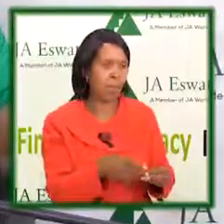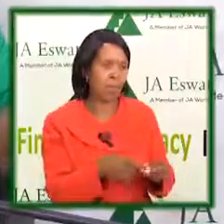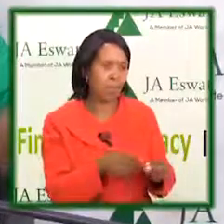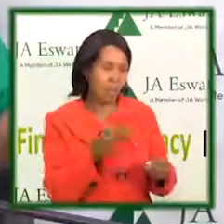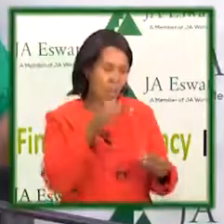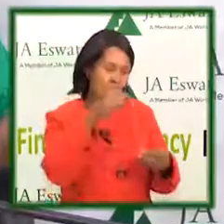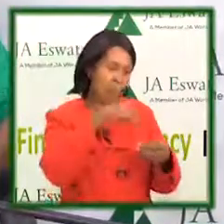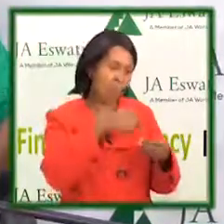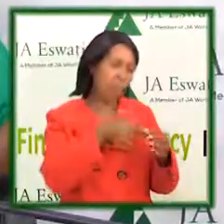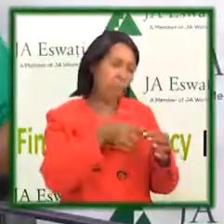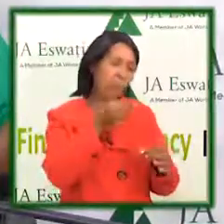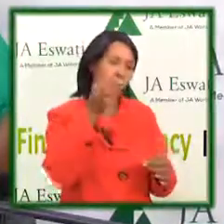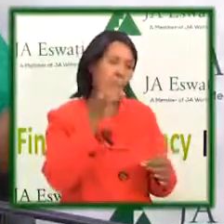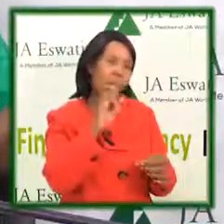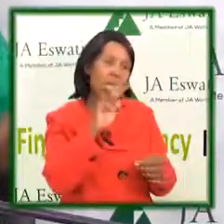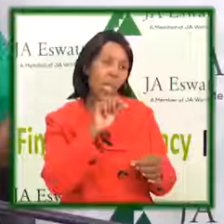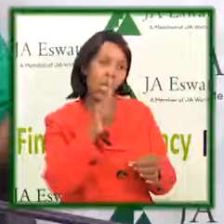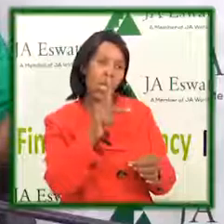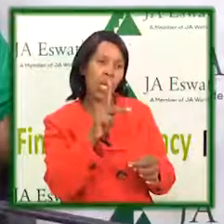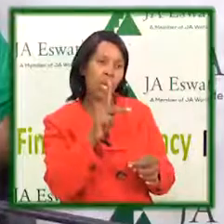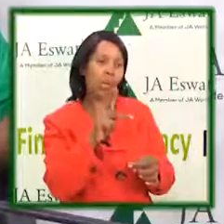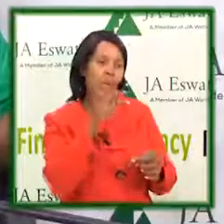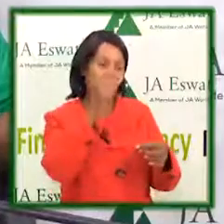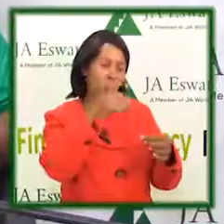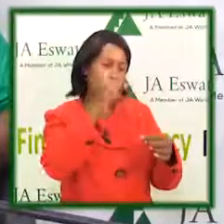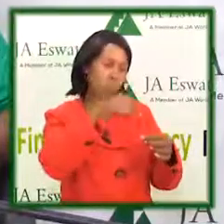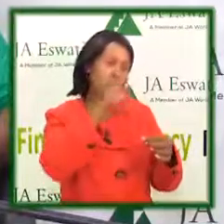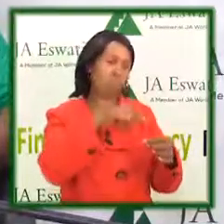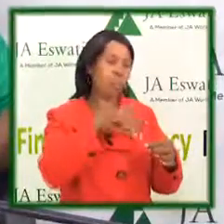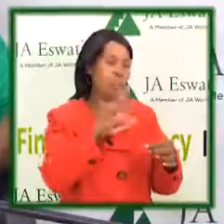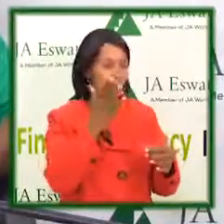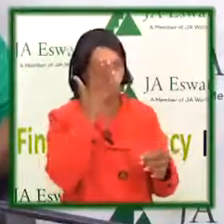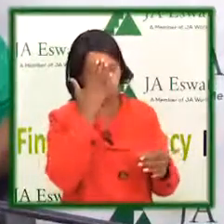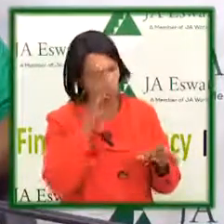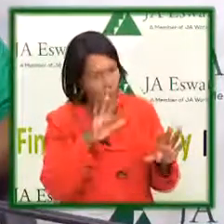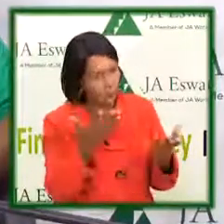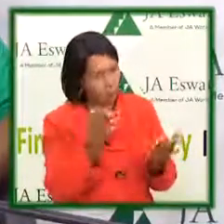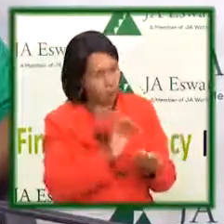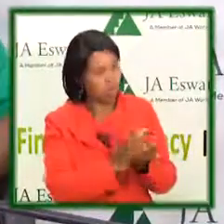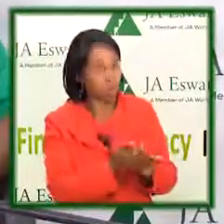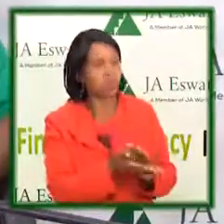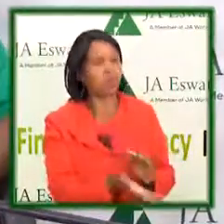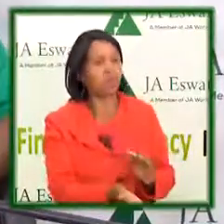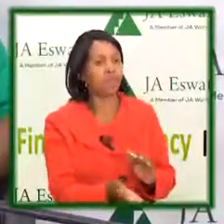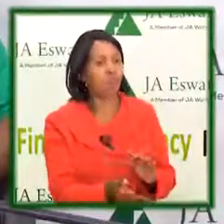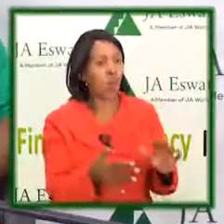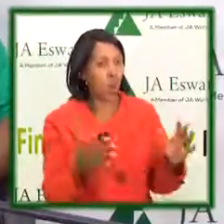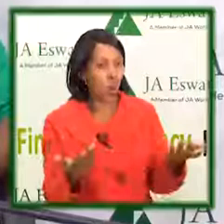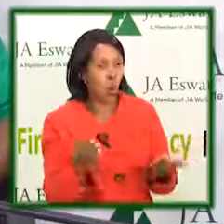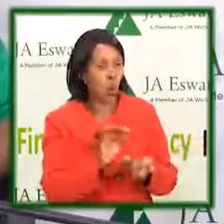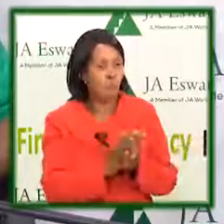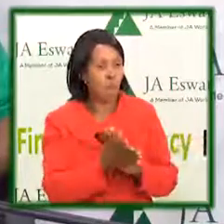it's a say you're producing polish, if I have to mix the wax with